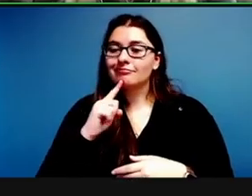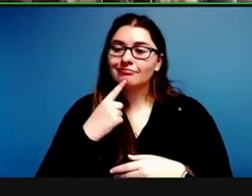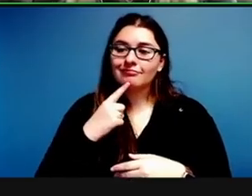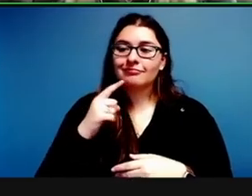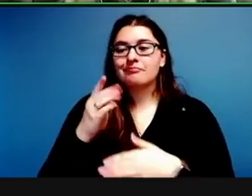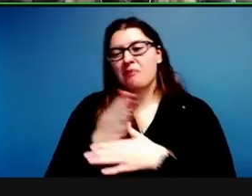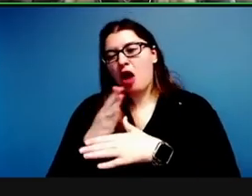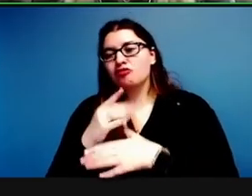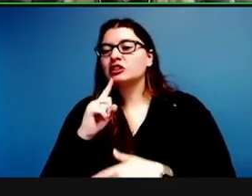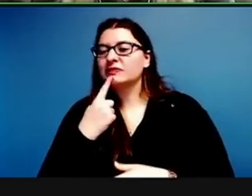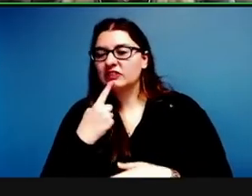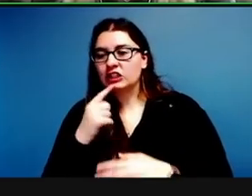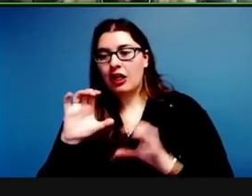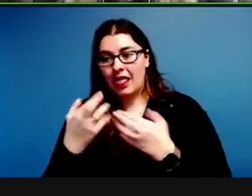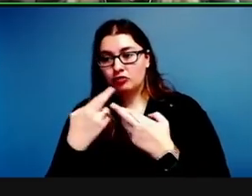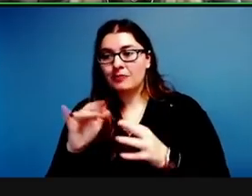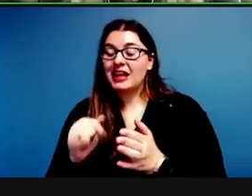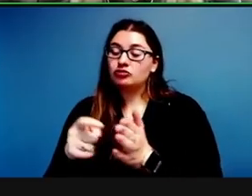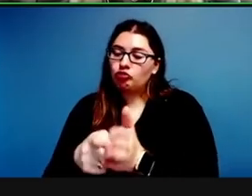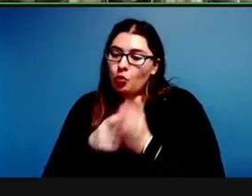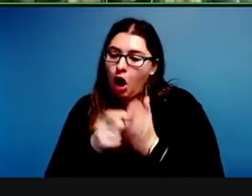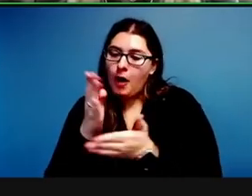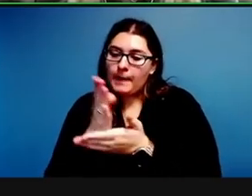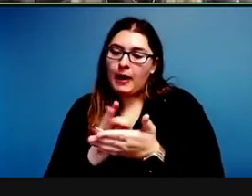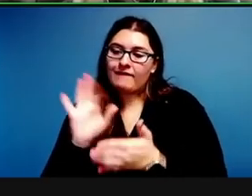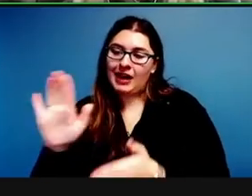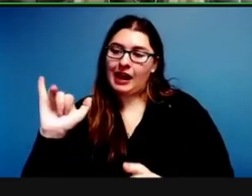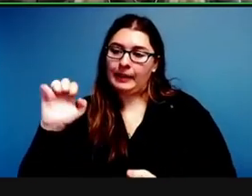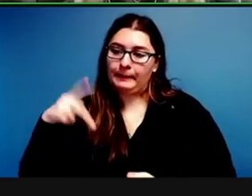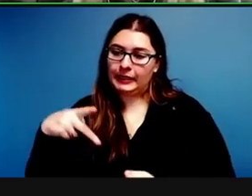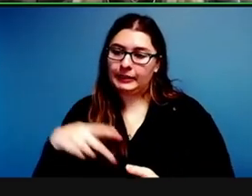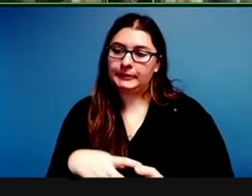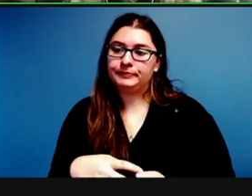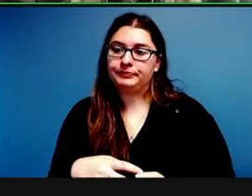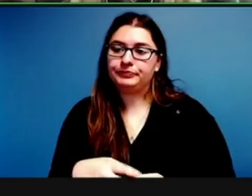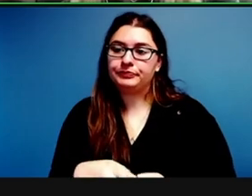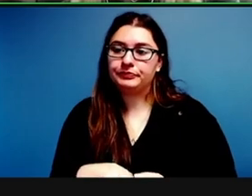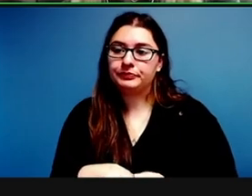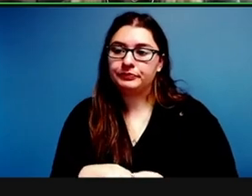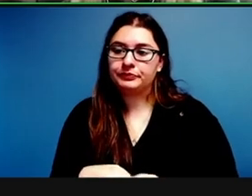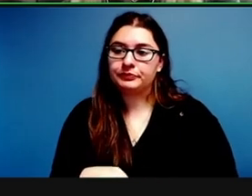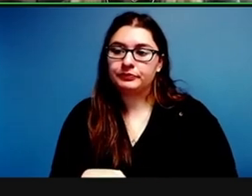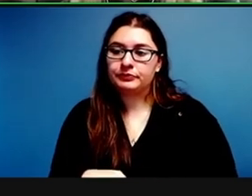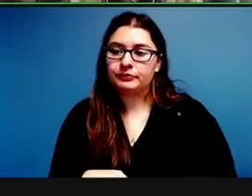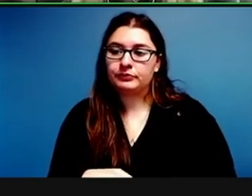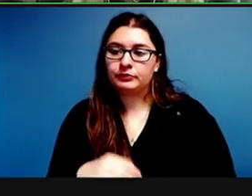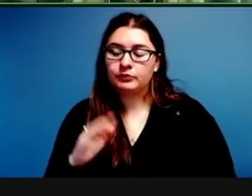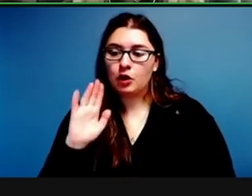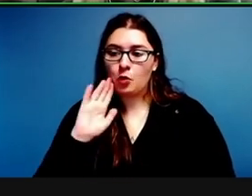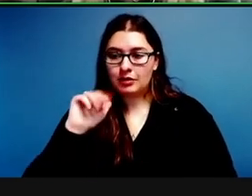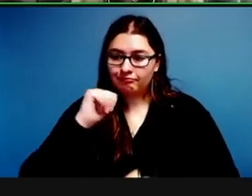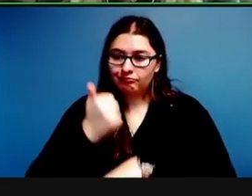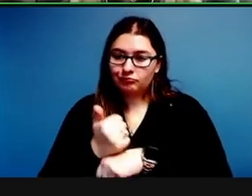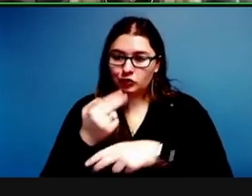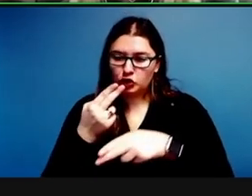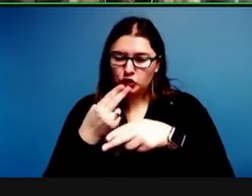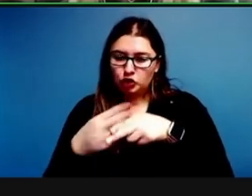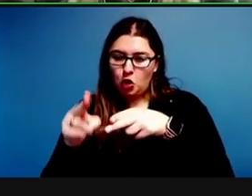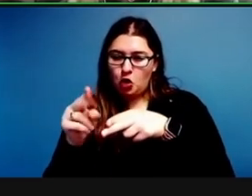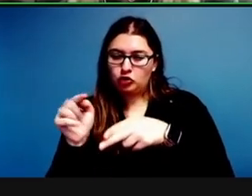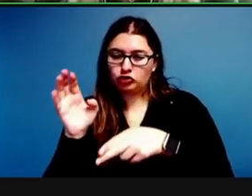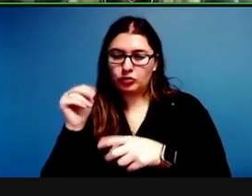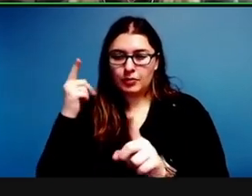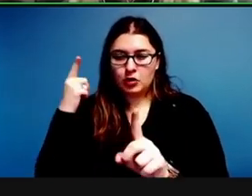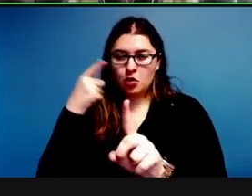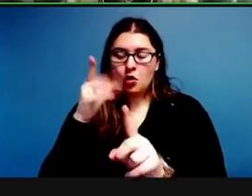classroom, that is a required part of the IEP, where we're going to set short-term objectives where we're going